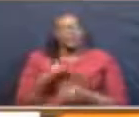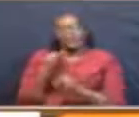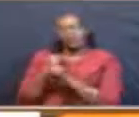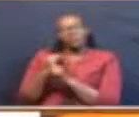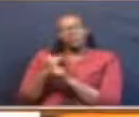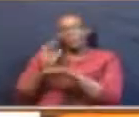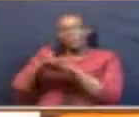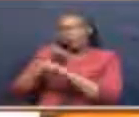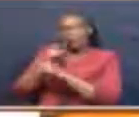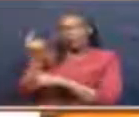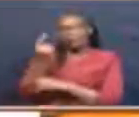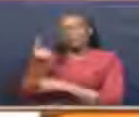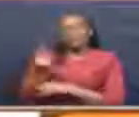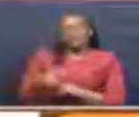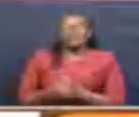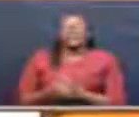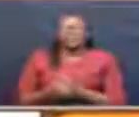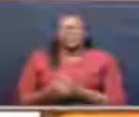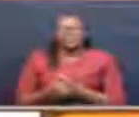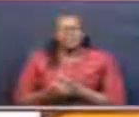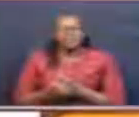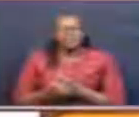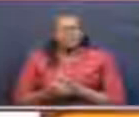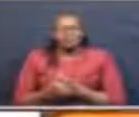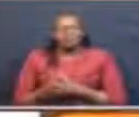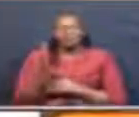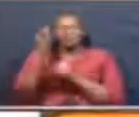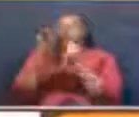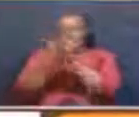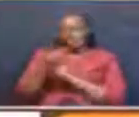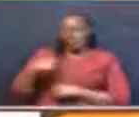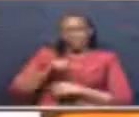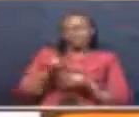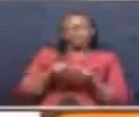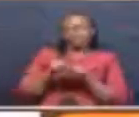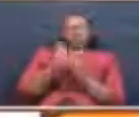ensuring we are doing what we have to do. Good luck. I mean, whatever it takes, God help us, and we should pray for our nation.